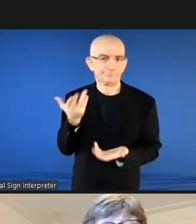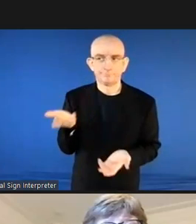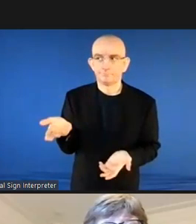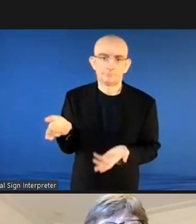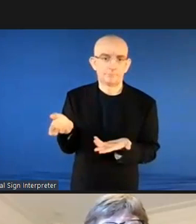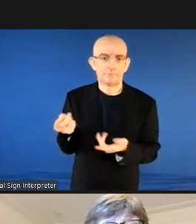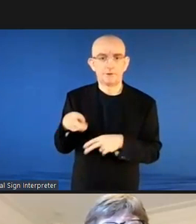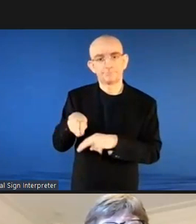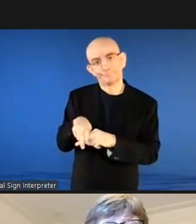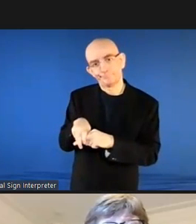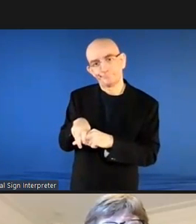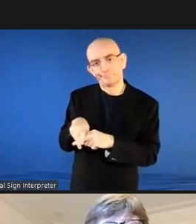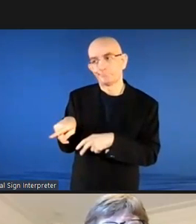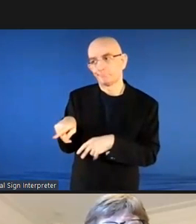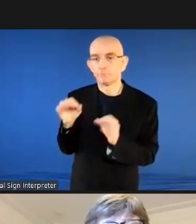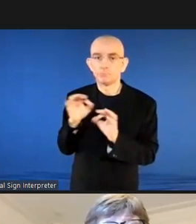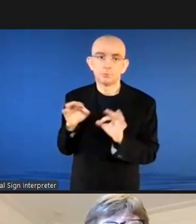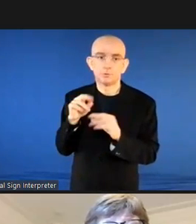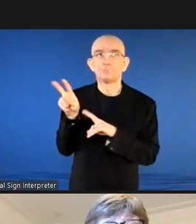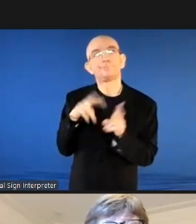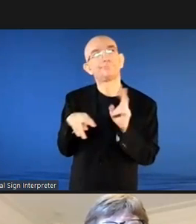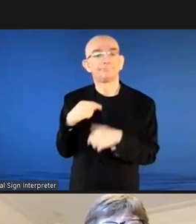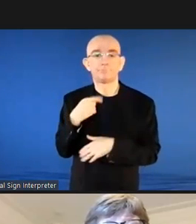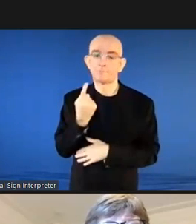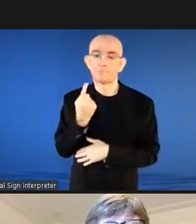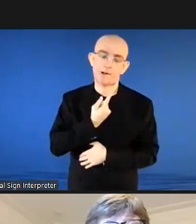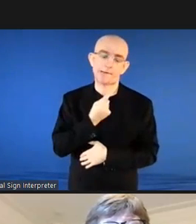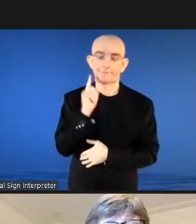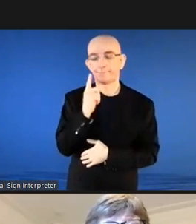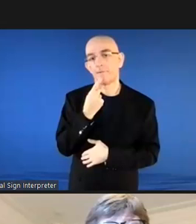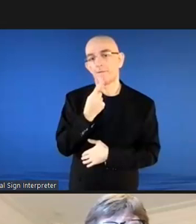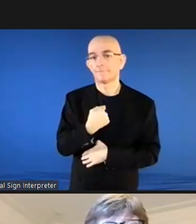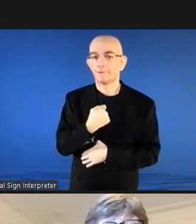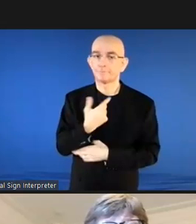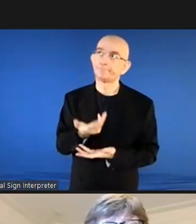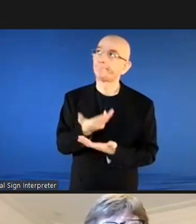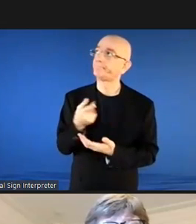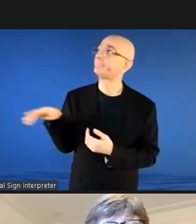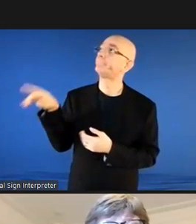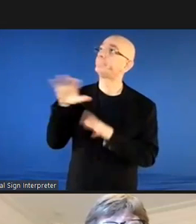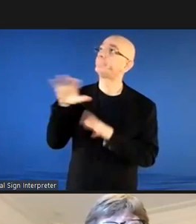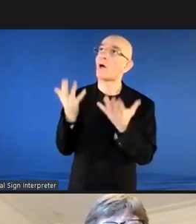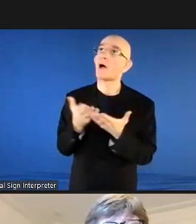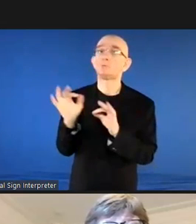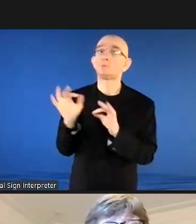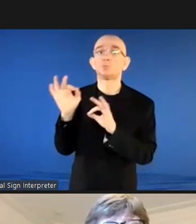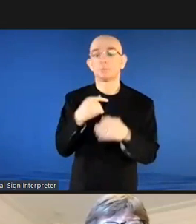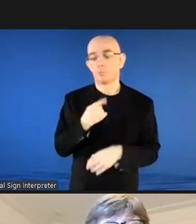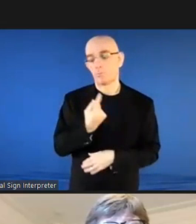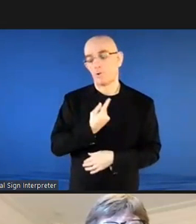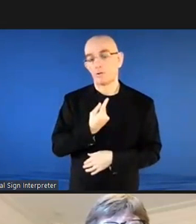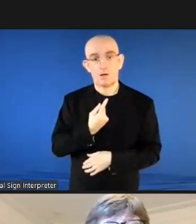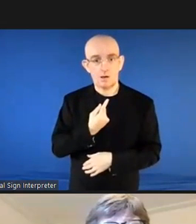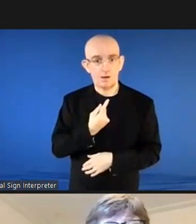some other person just like me. So they grow up not knowing what really deafness means and having a